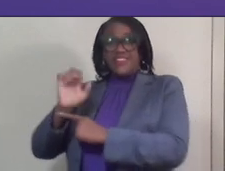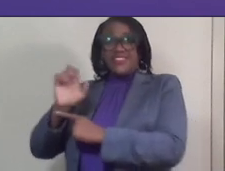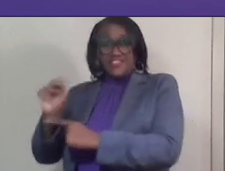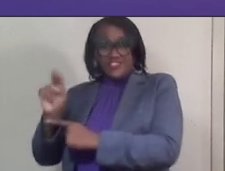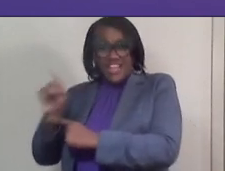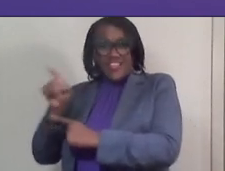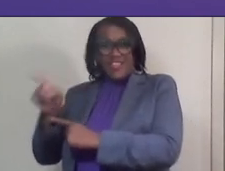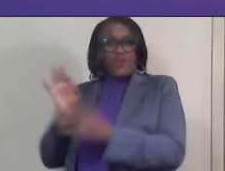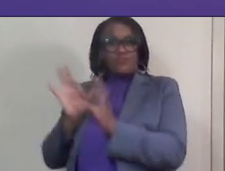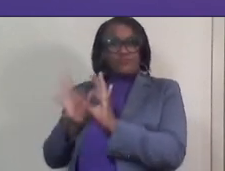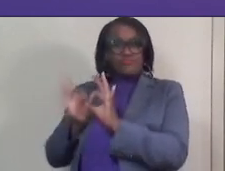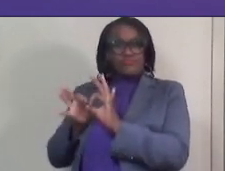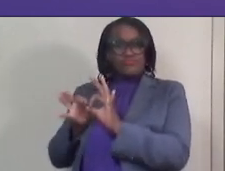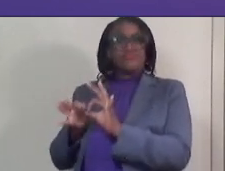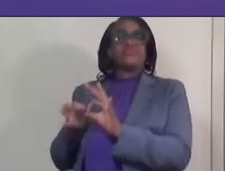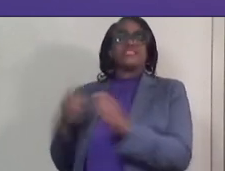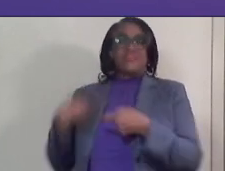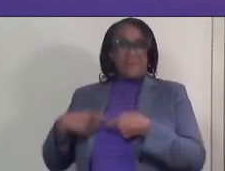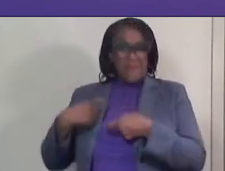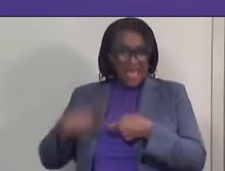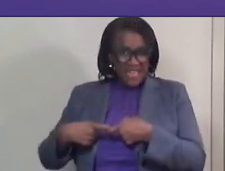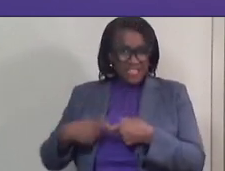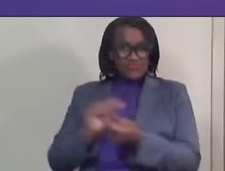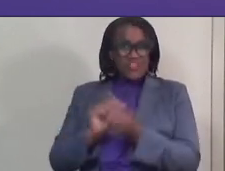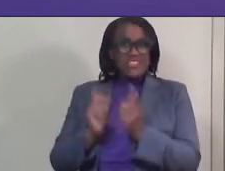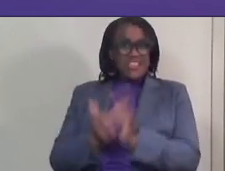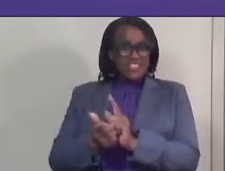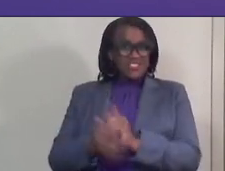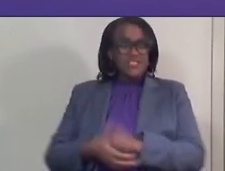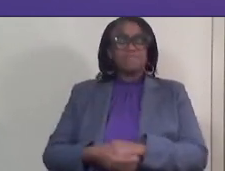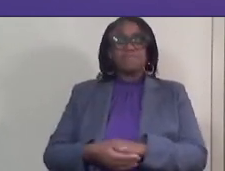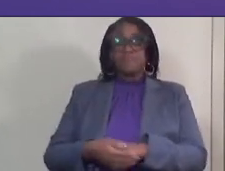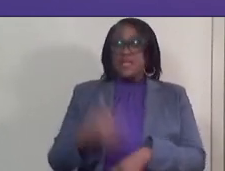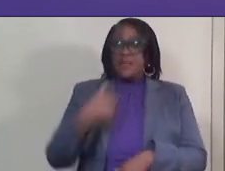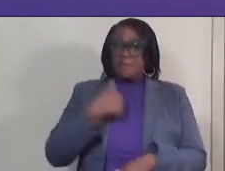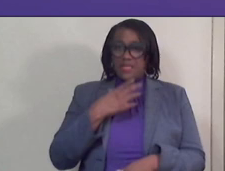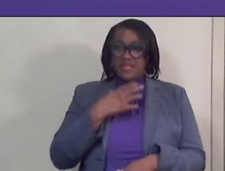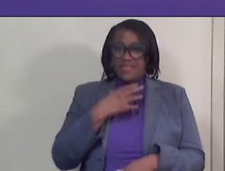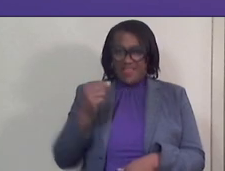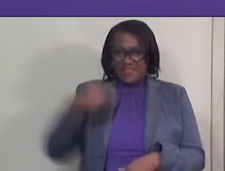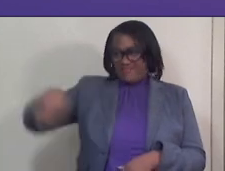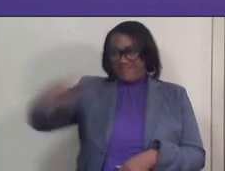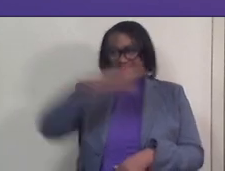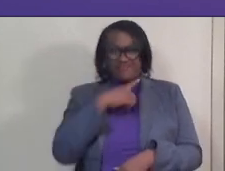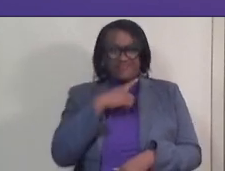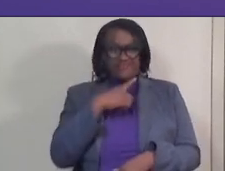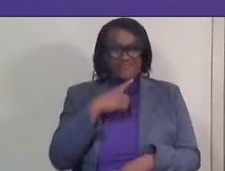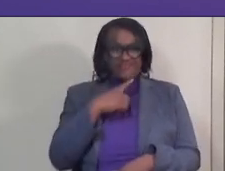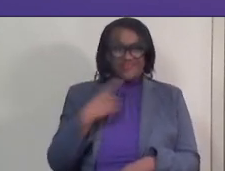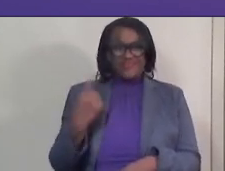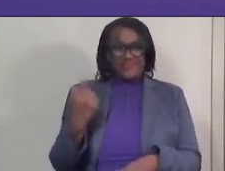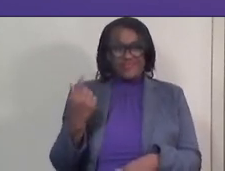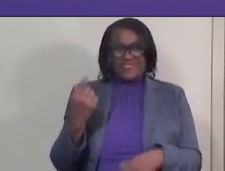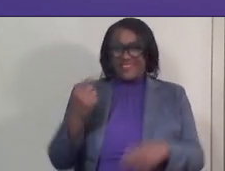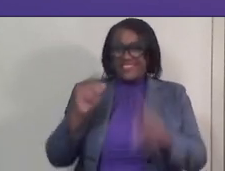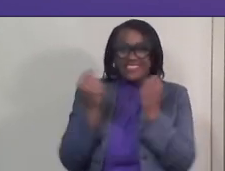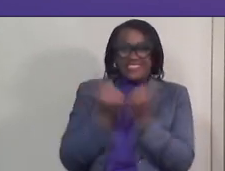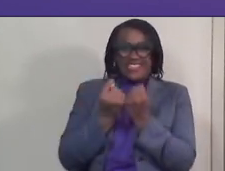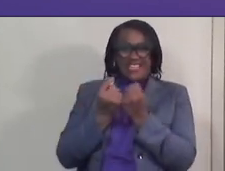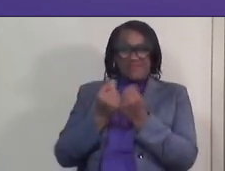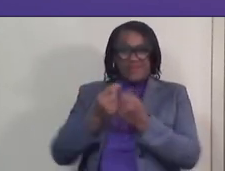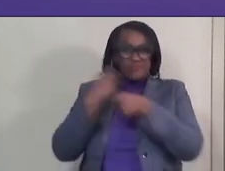translating in Spanish, and to We and Goliath team, who has produced